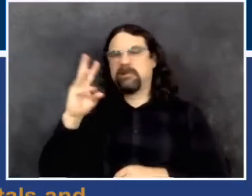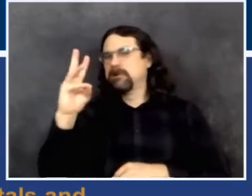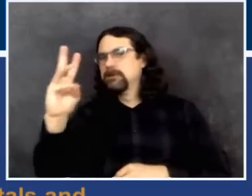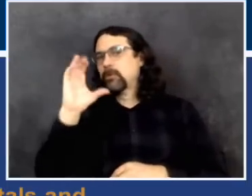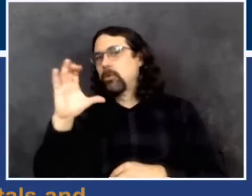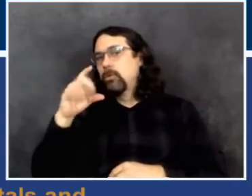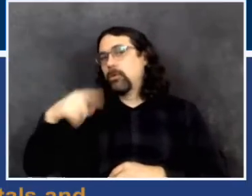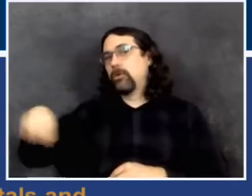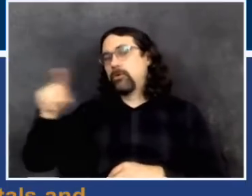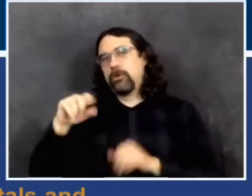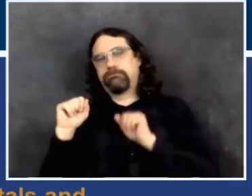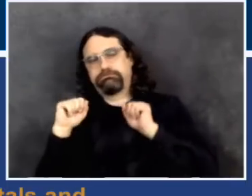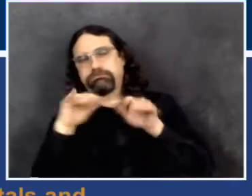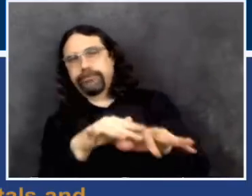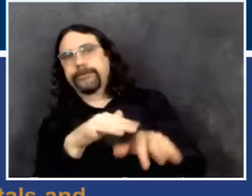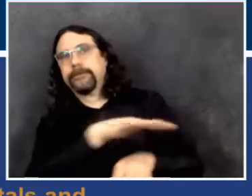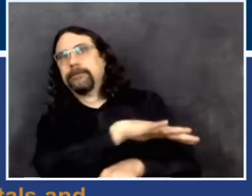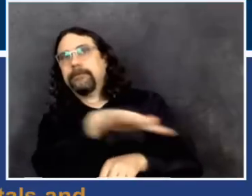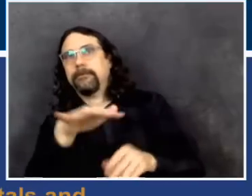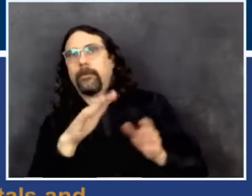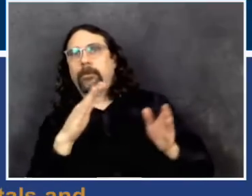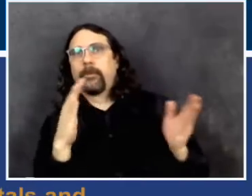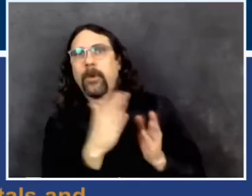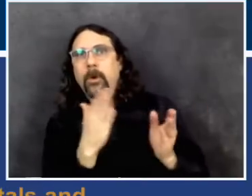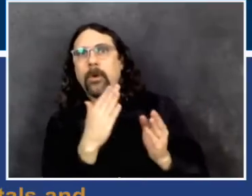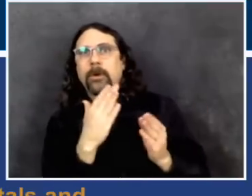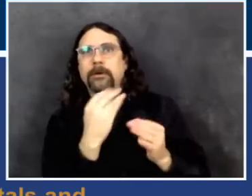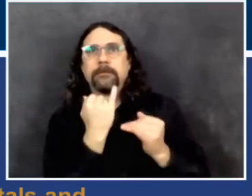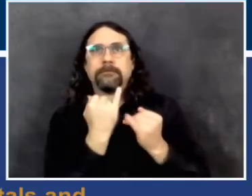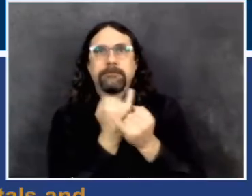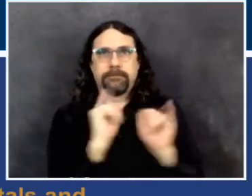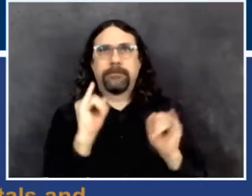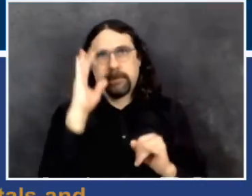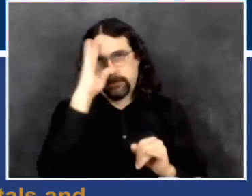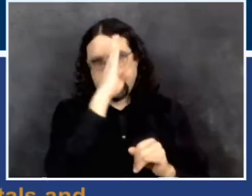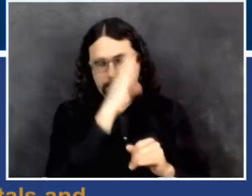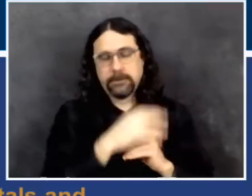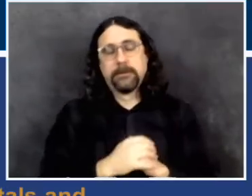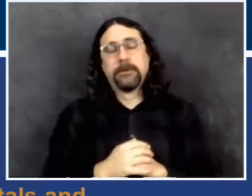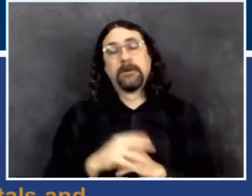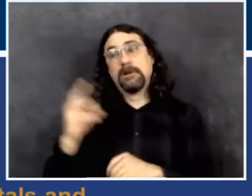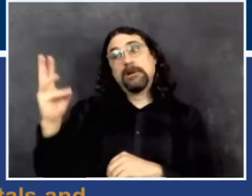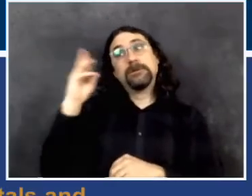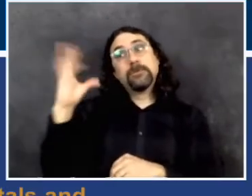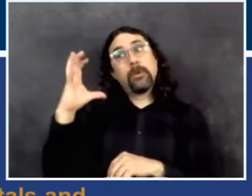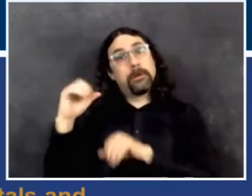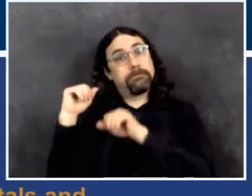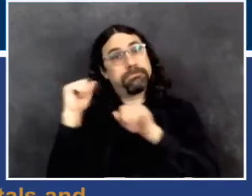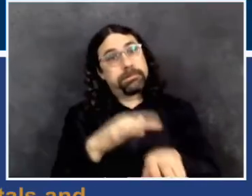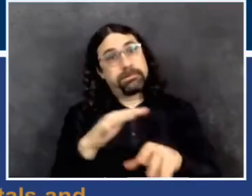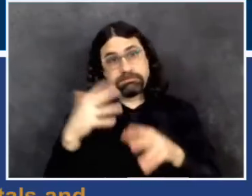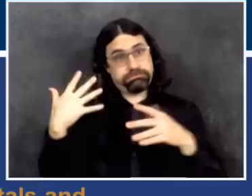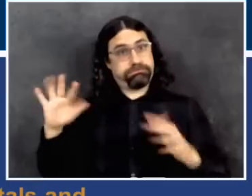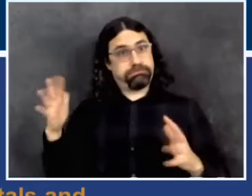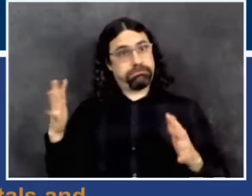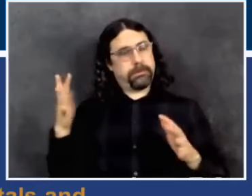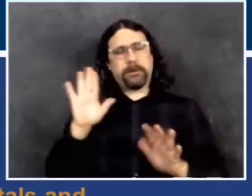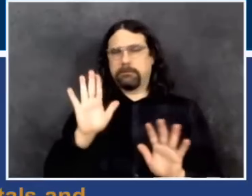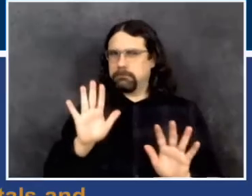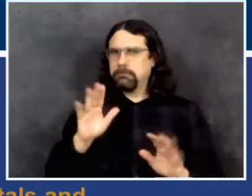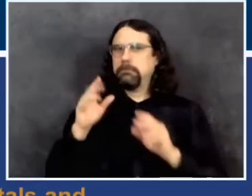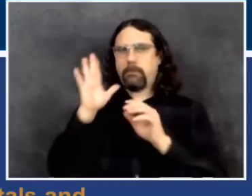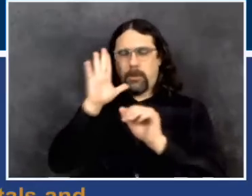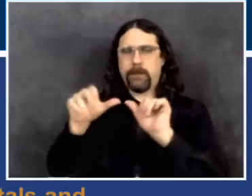sure that these independent hospitals get the relief they need. This is going to be ongoing. We know,